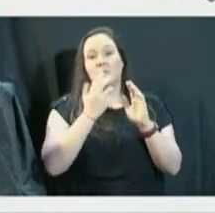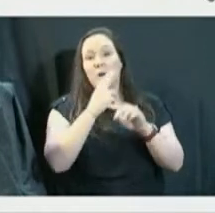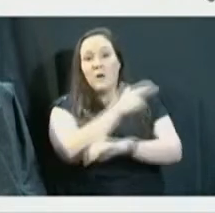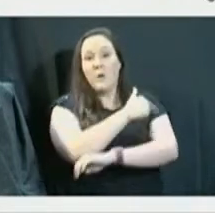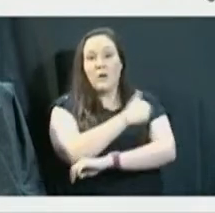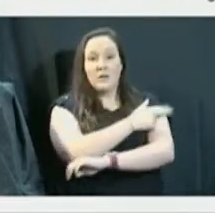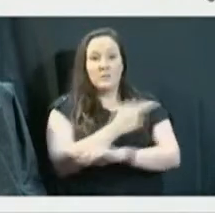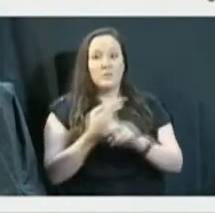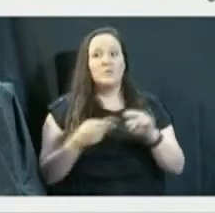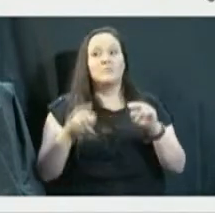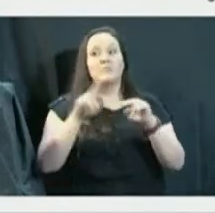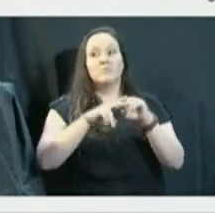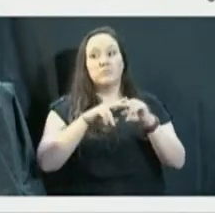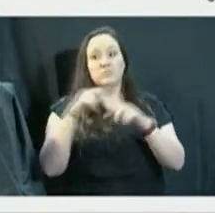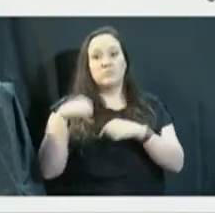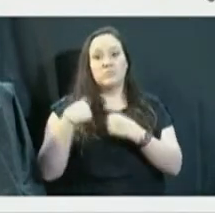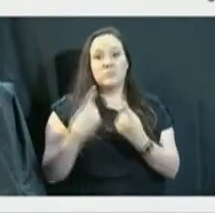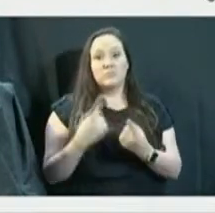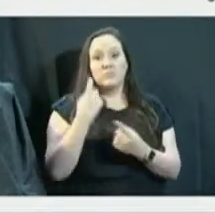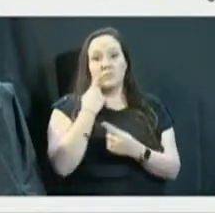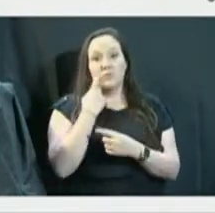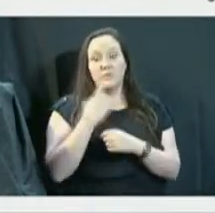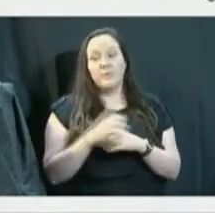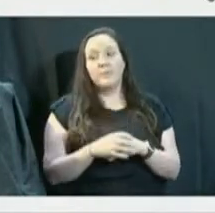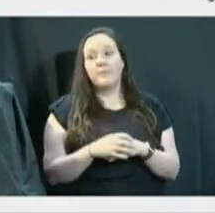hospitalizations that we've had in the recent past.